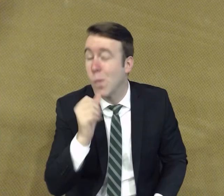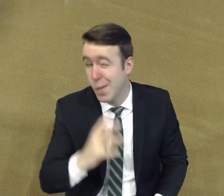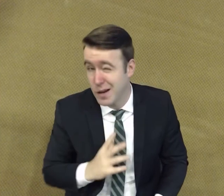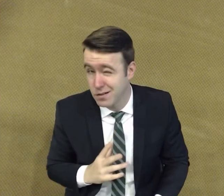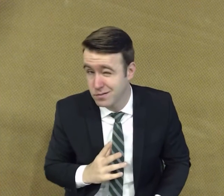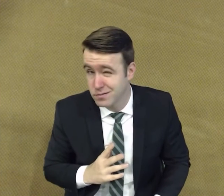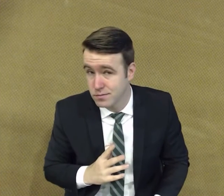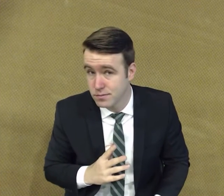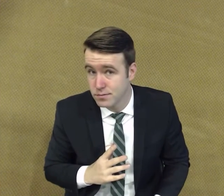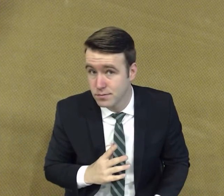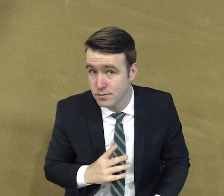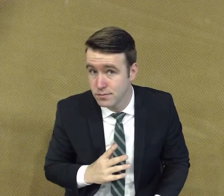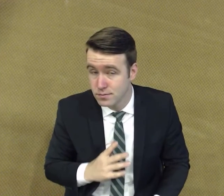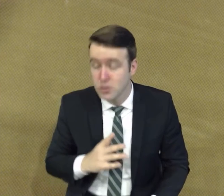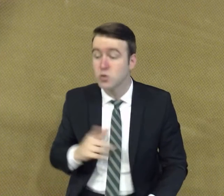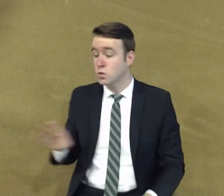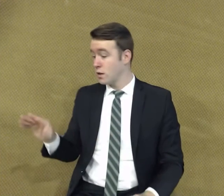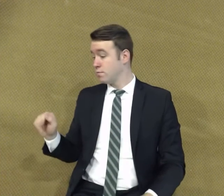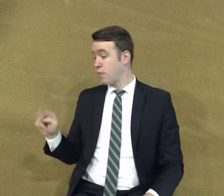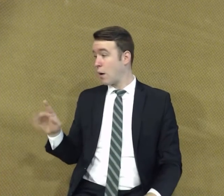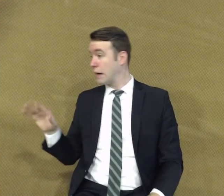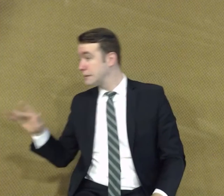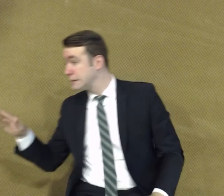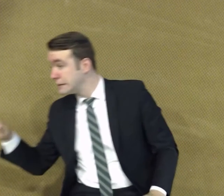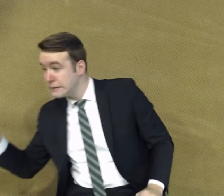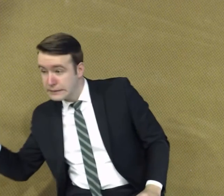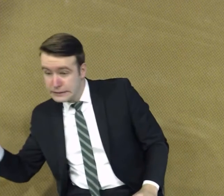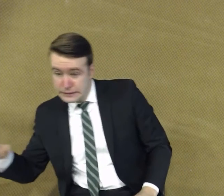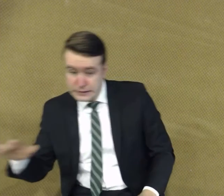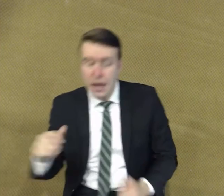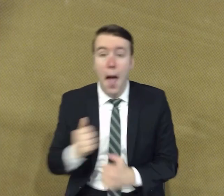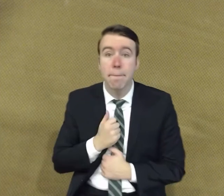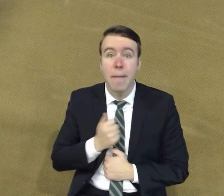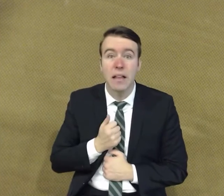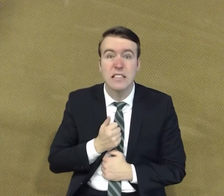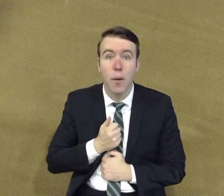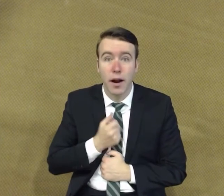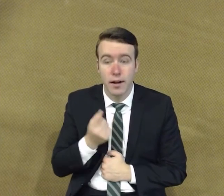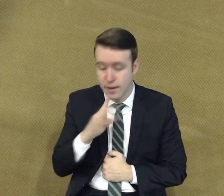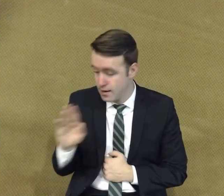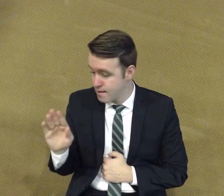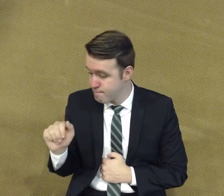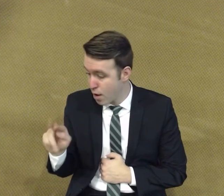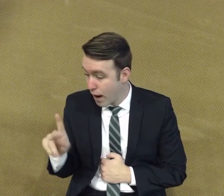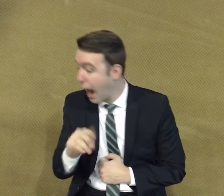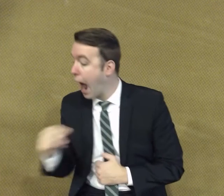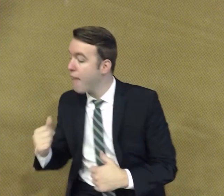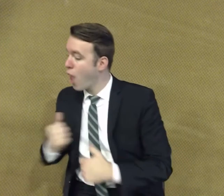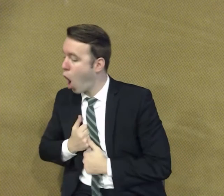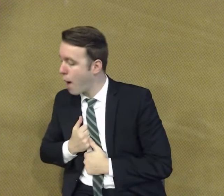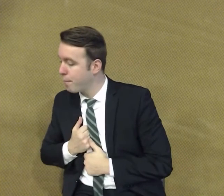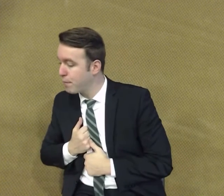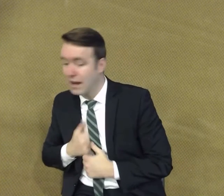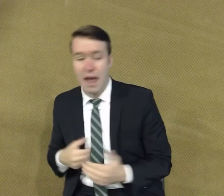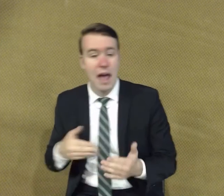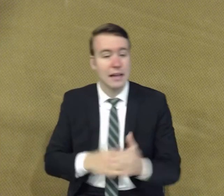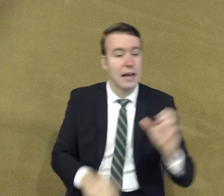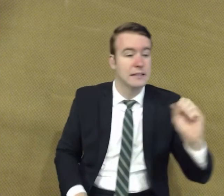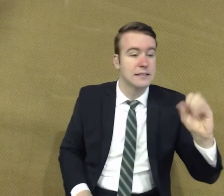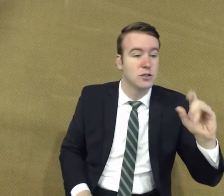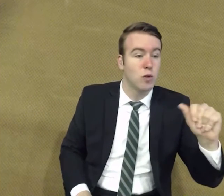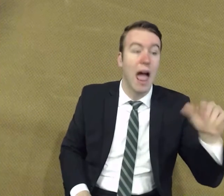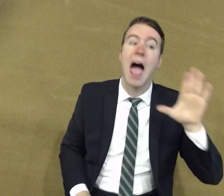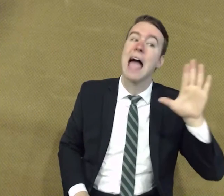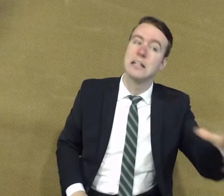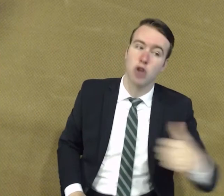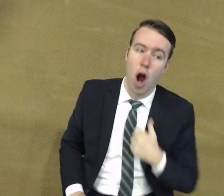a woman. So when you get there, Barak, and people think in military terms, it's Barak and his army against Sisera and his army.